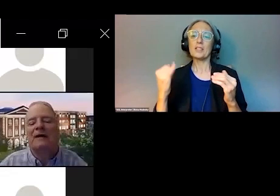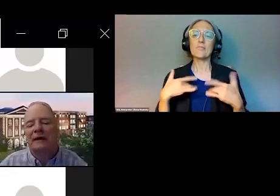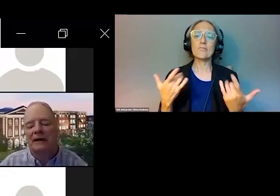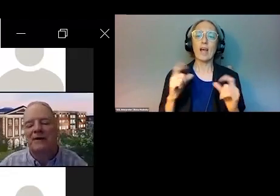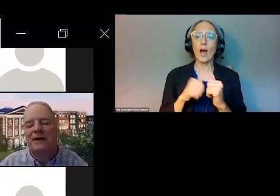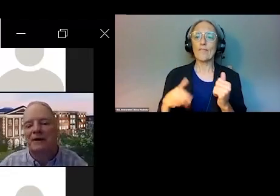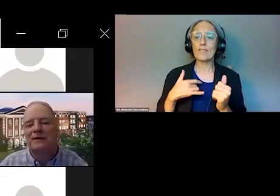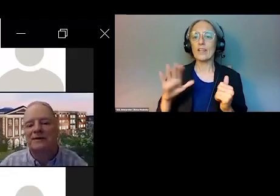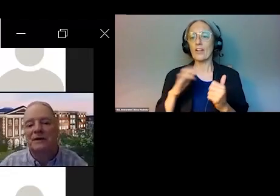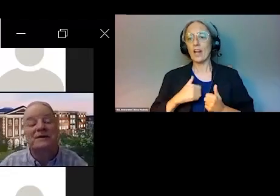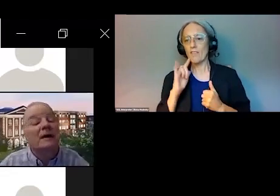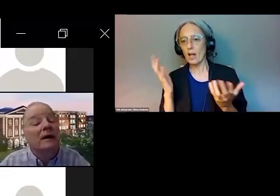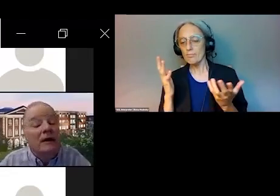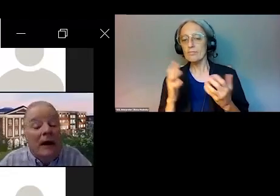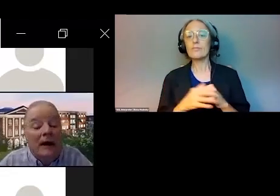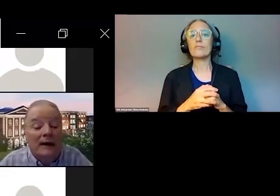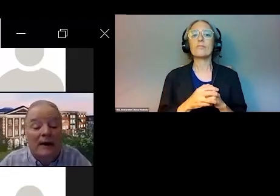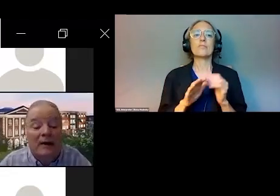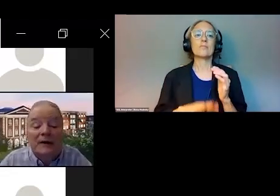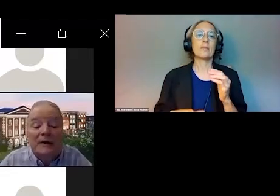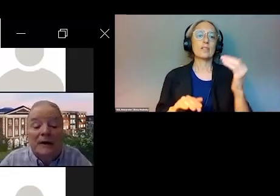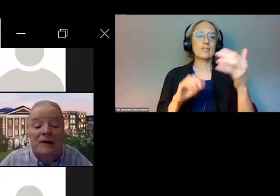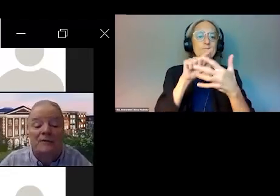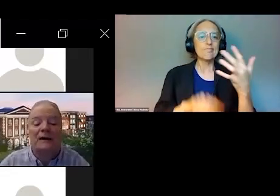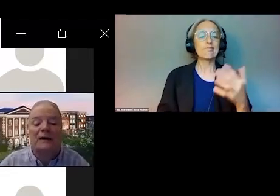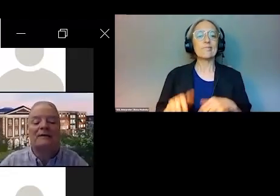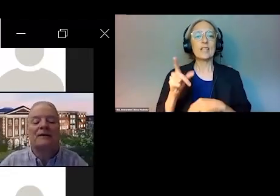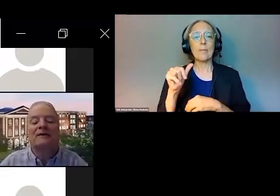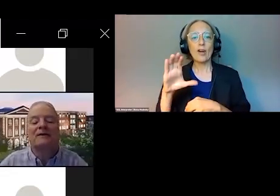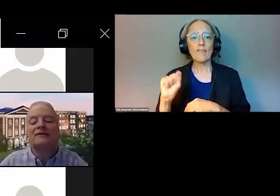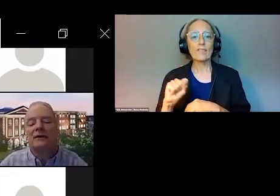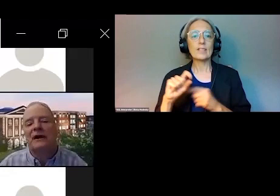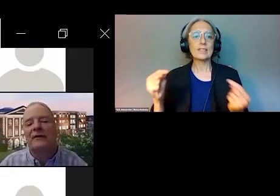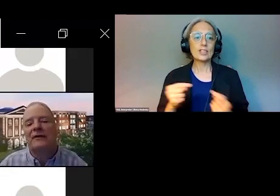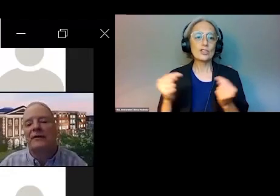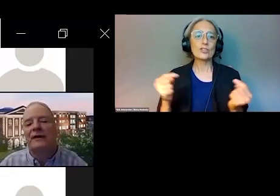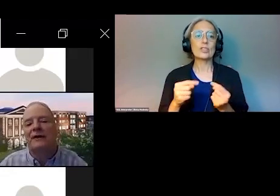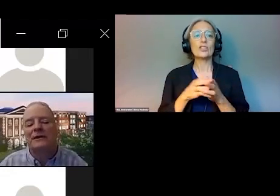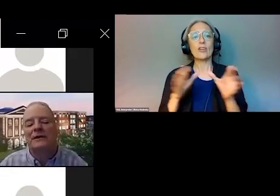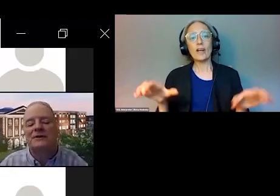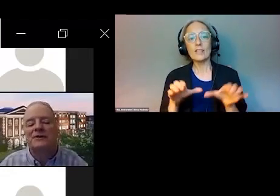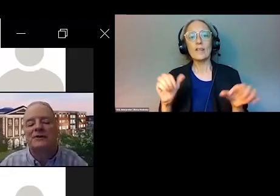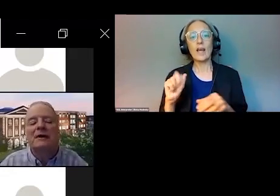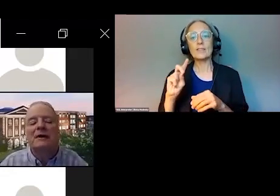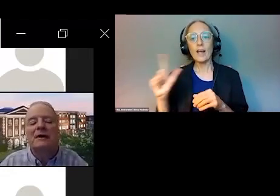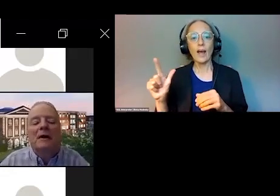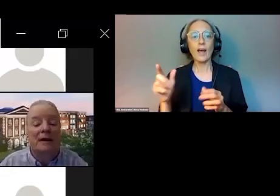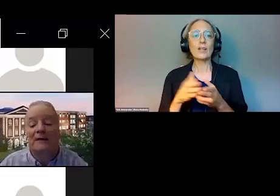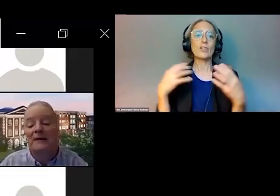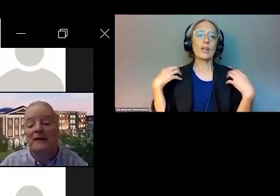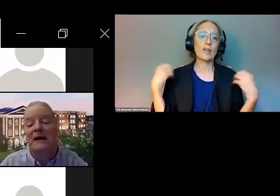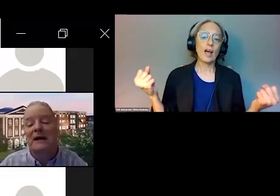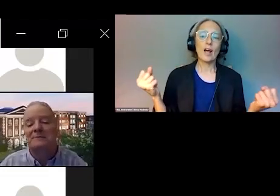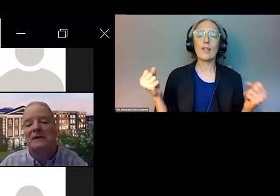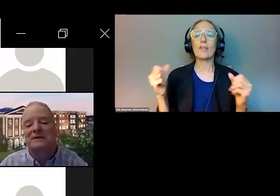general in nature: demographic, injury characteristics, ADLs, general activities, general health, healthcare